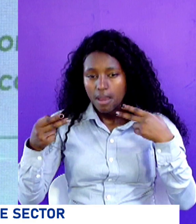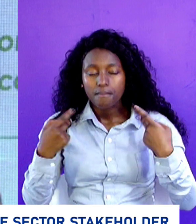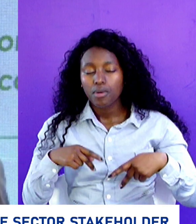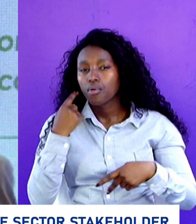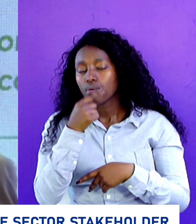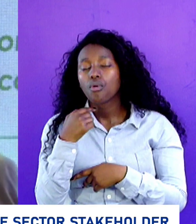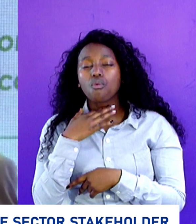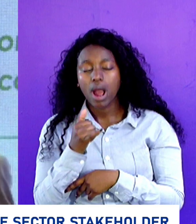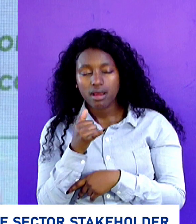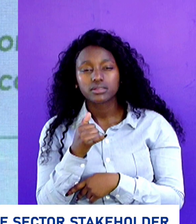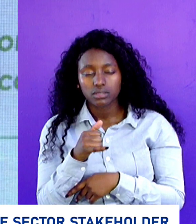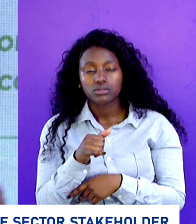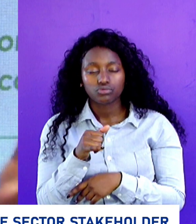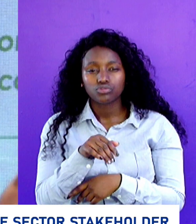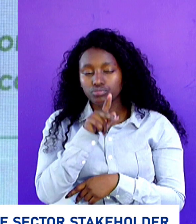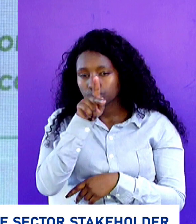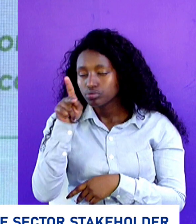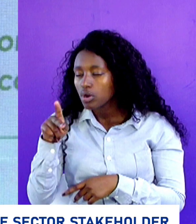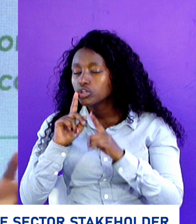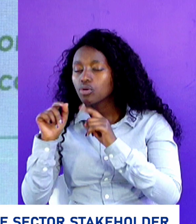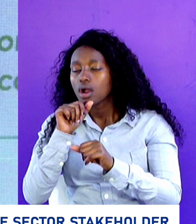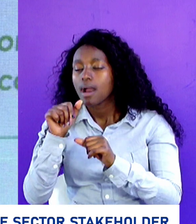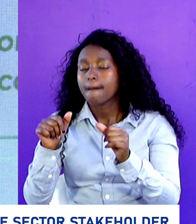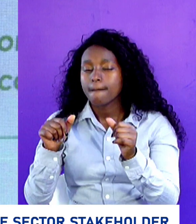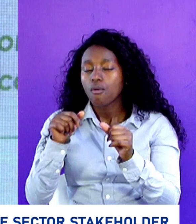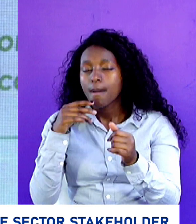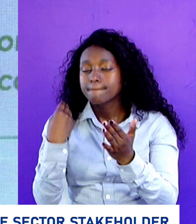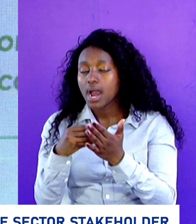They have money from this NGO and that NGO and the other one.